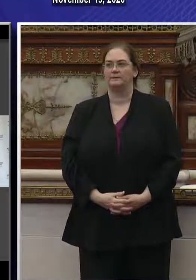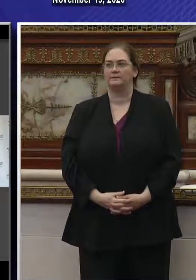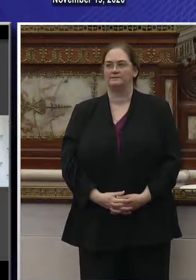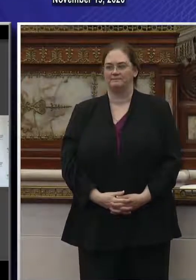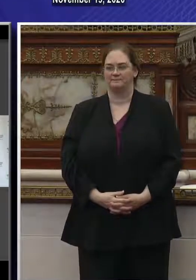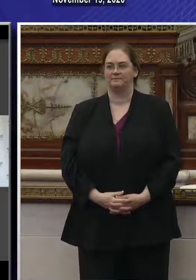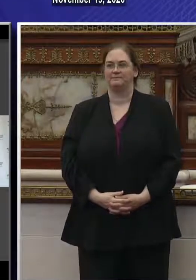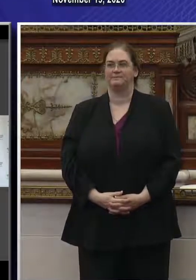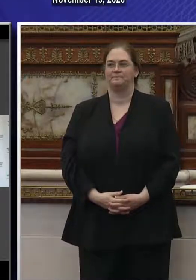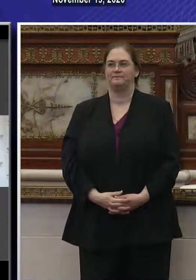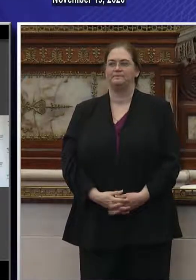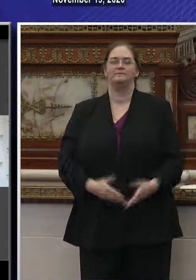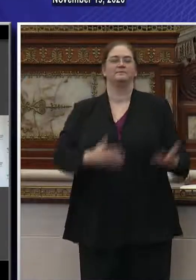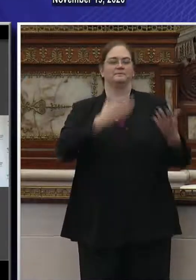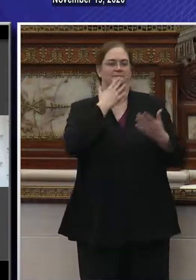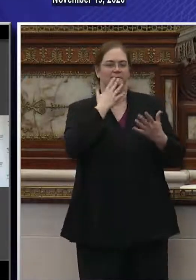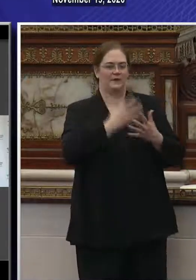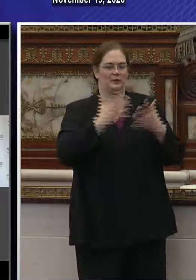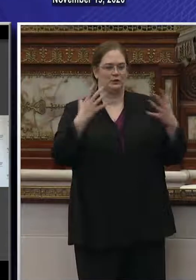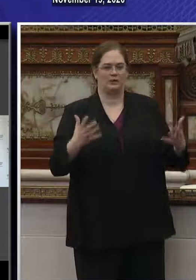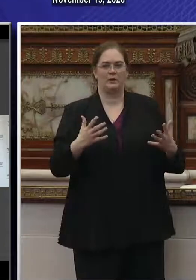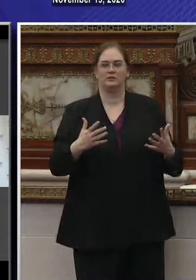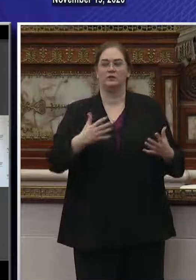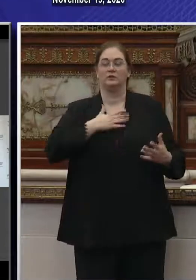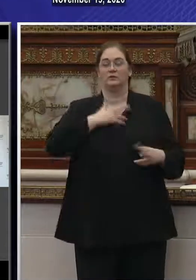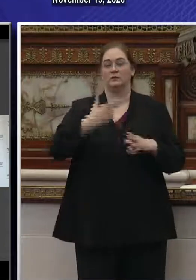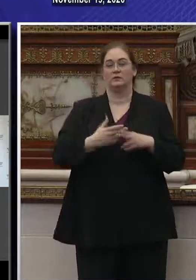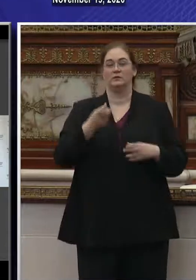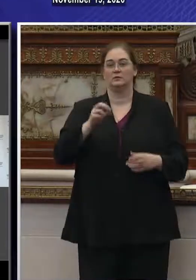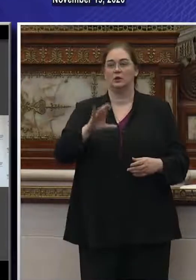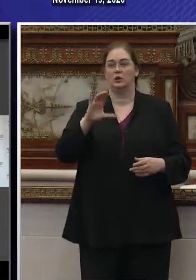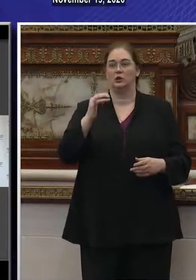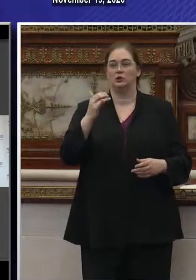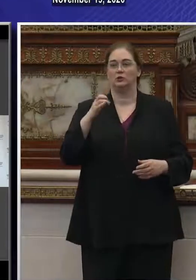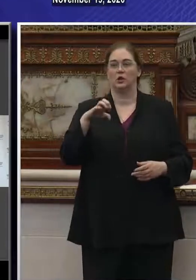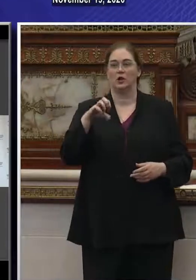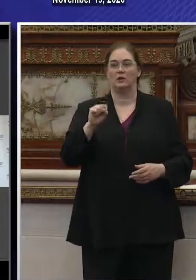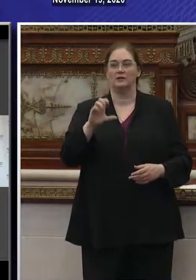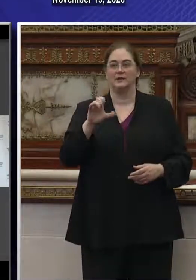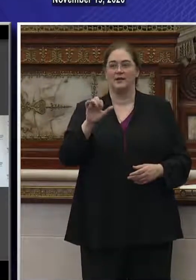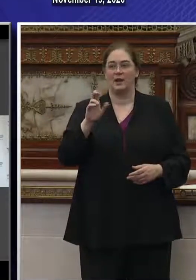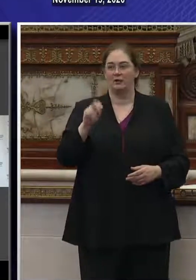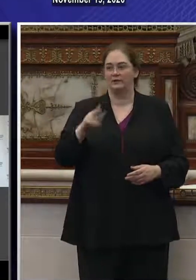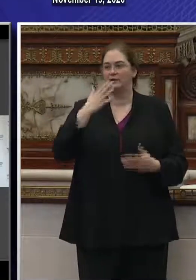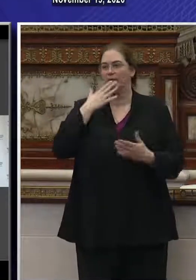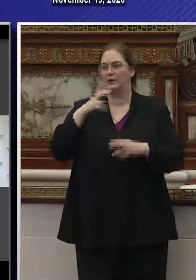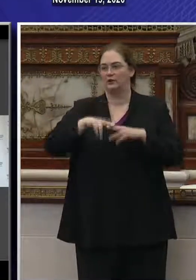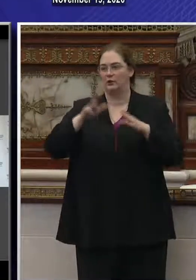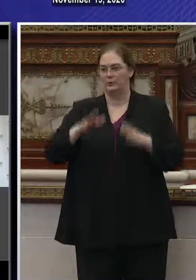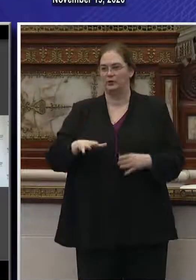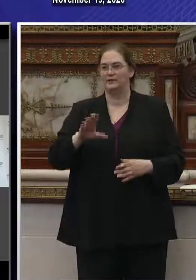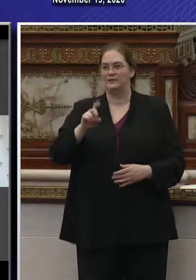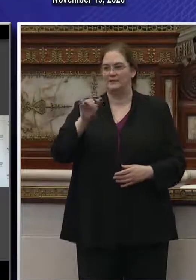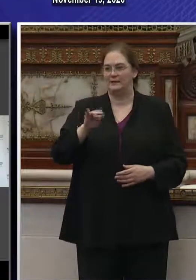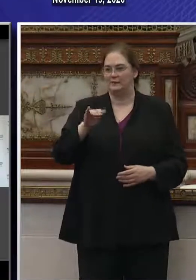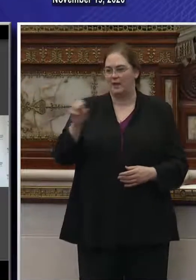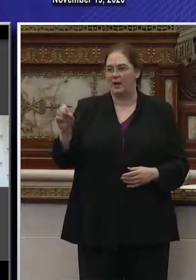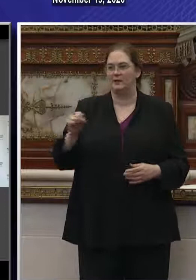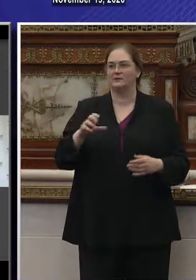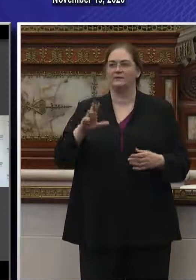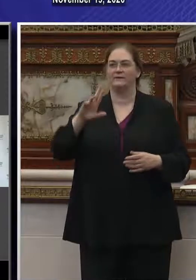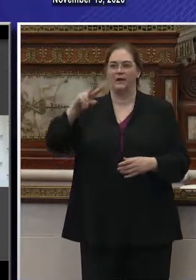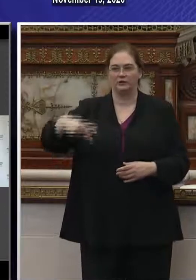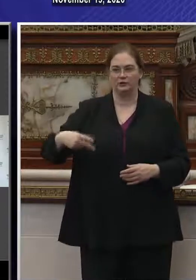Thank you. Thank you so much. So my name is Dr. Charles Cairns, and thank you, Chair Cindy Bass, Vice Chair Bob Heenan,